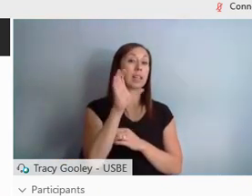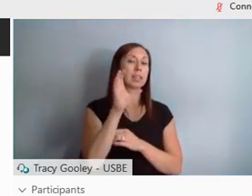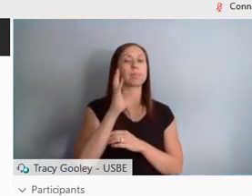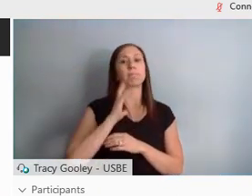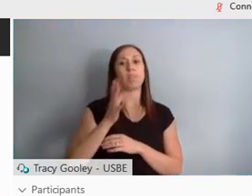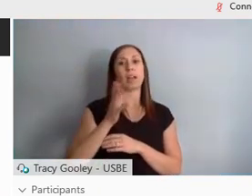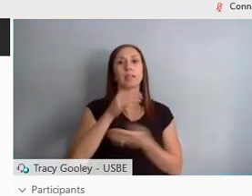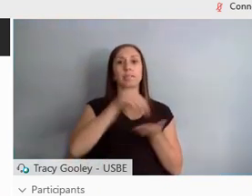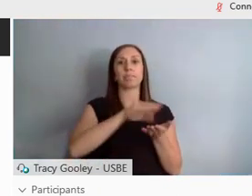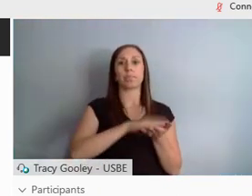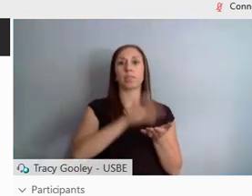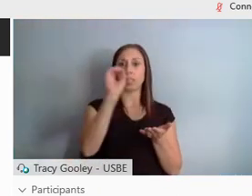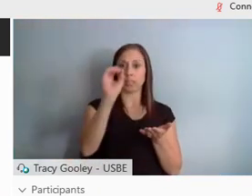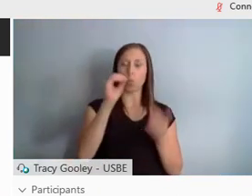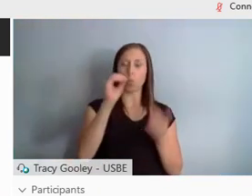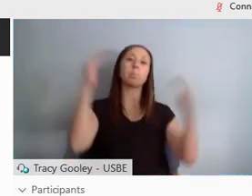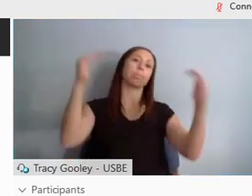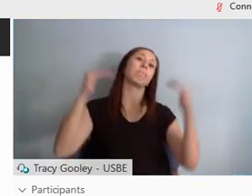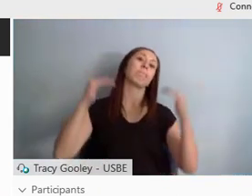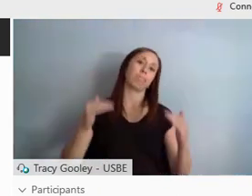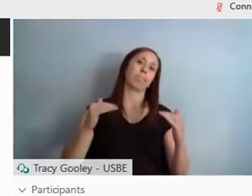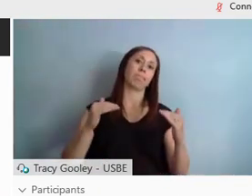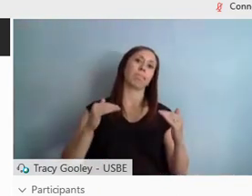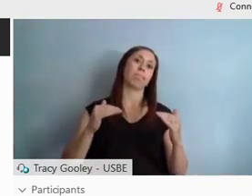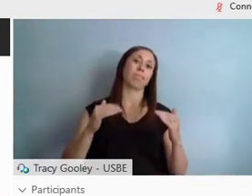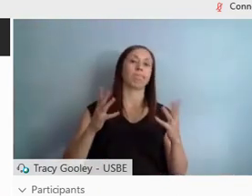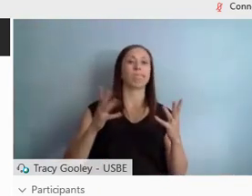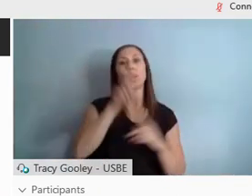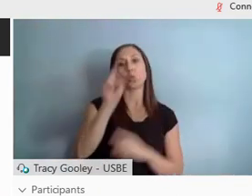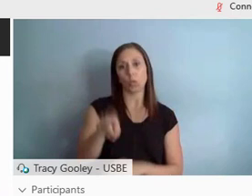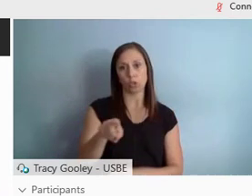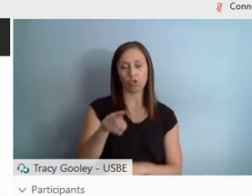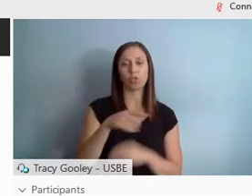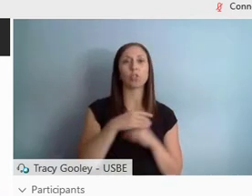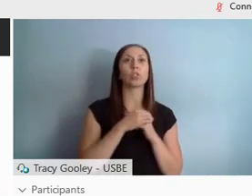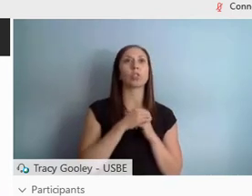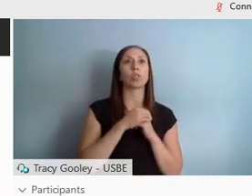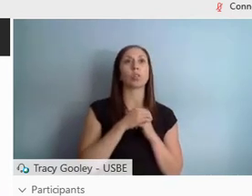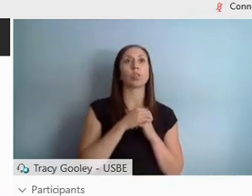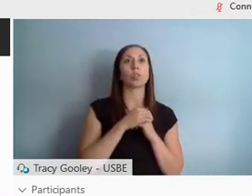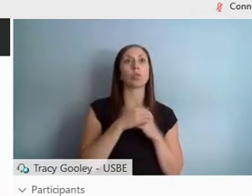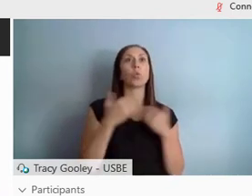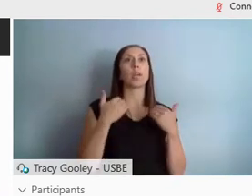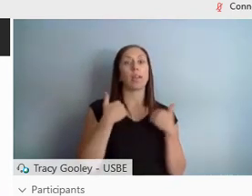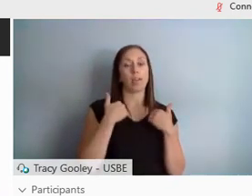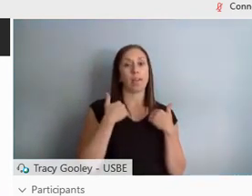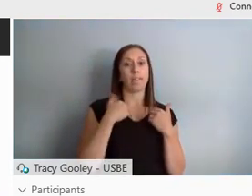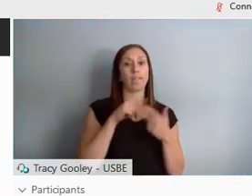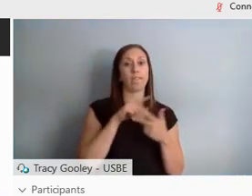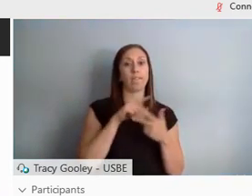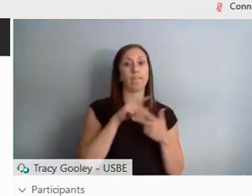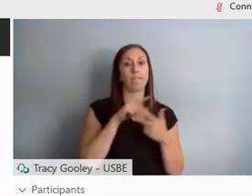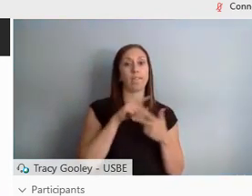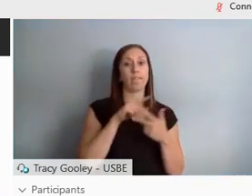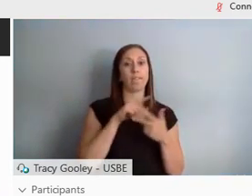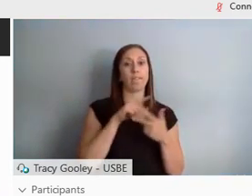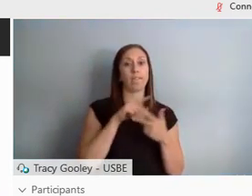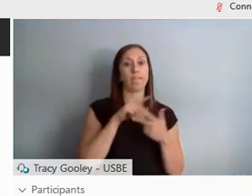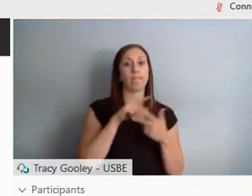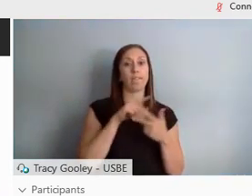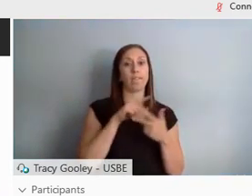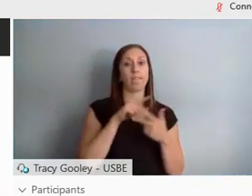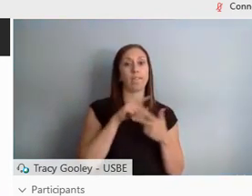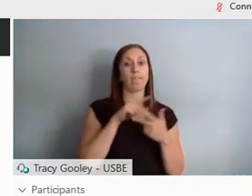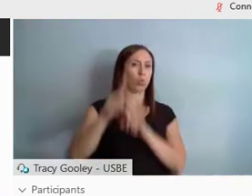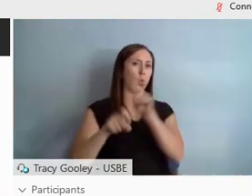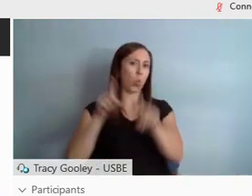would just record a score of 0 and proceed to the next prompt. So there are 2 prompts for this